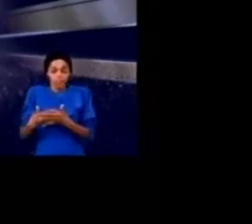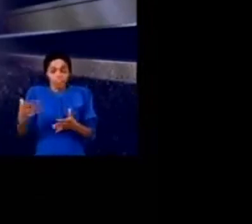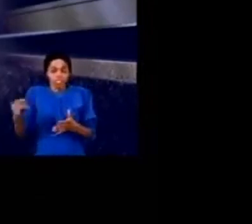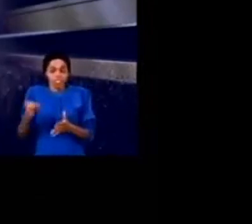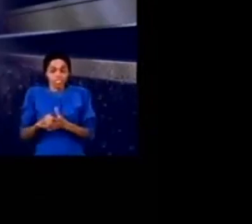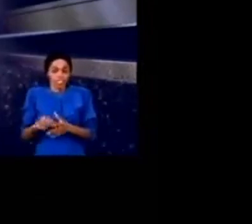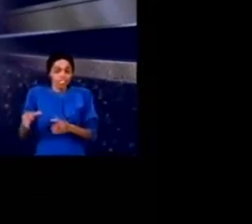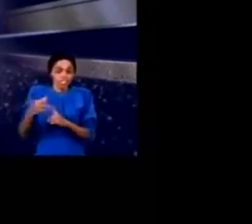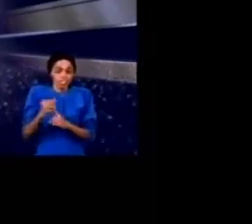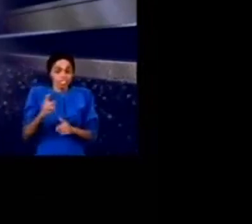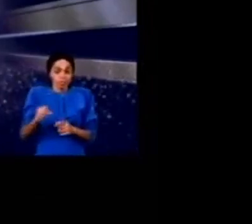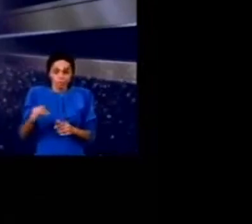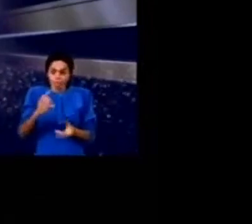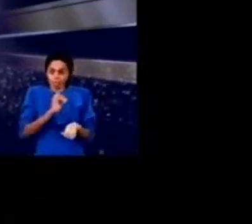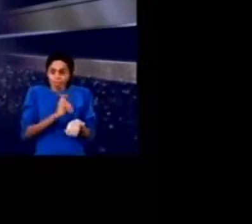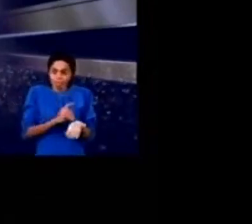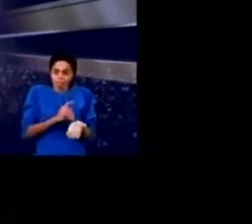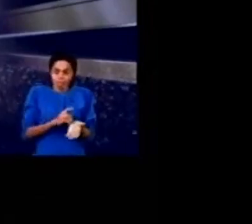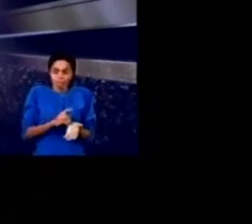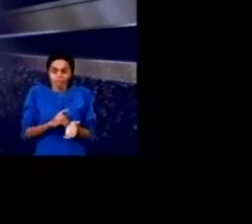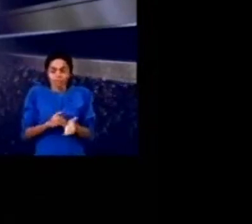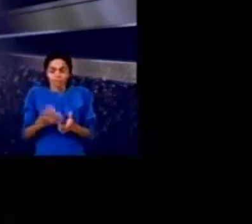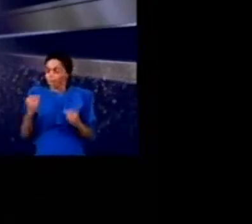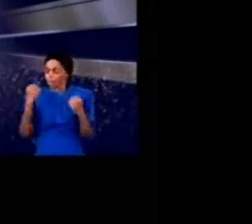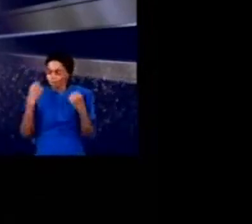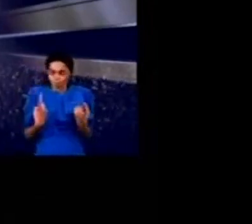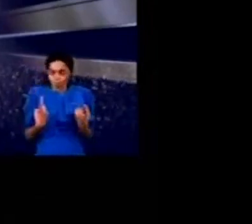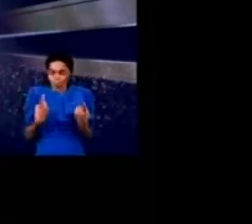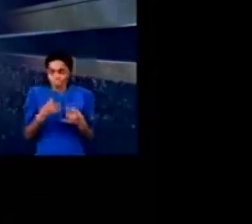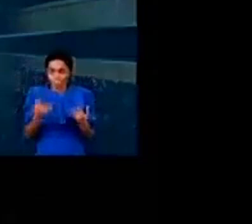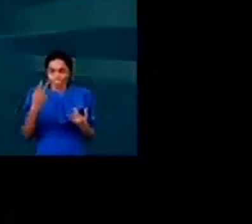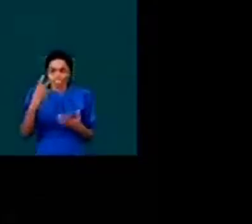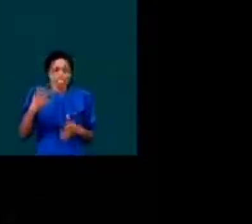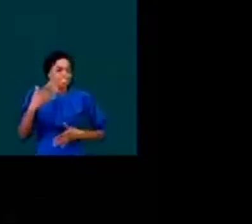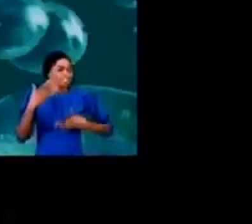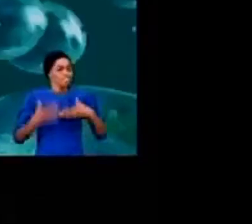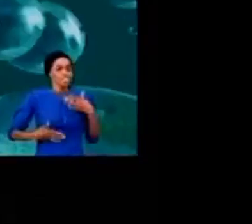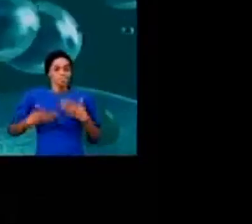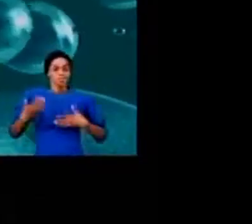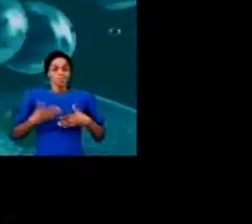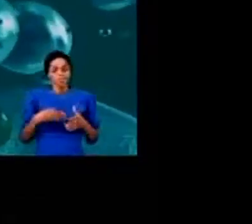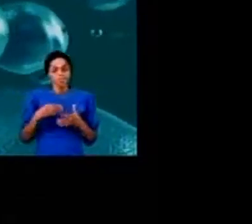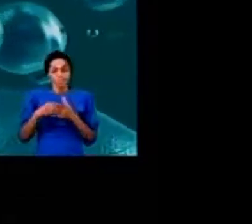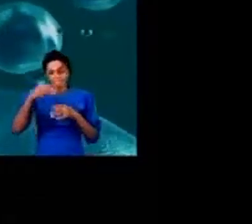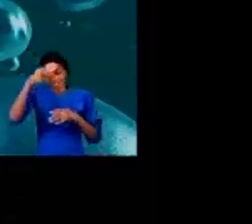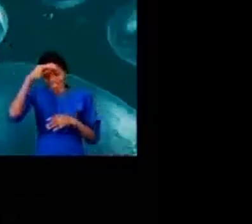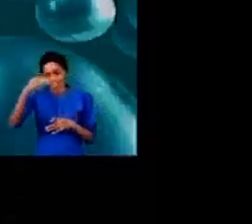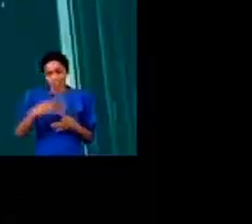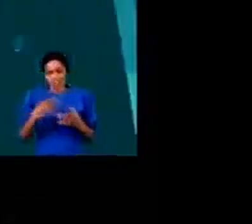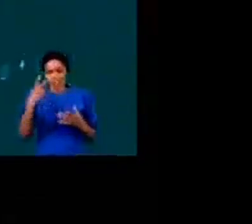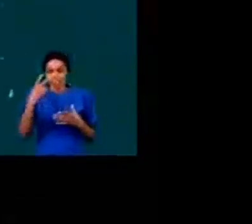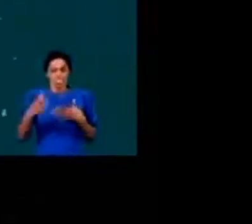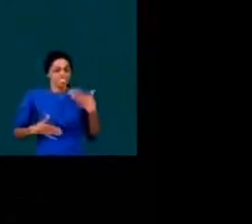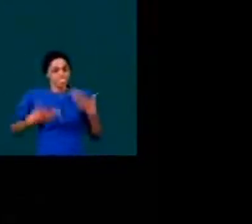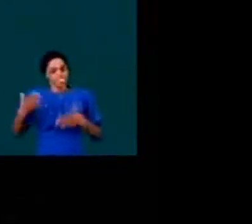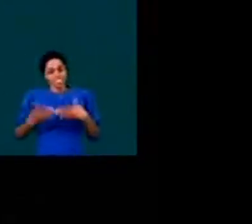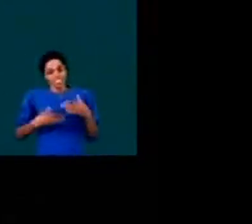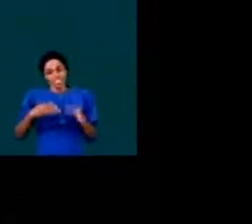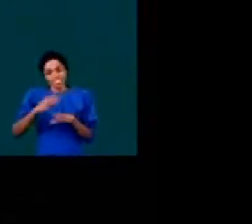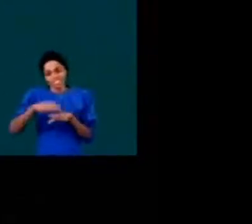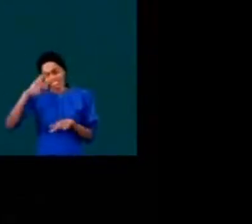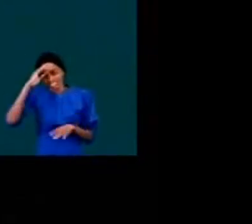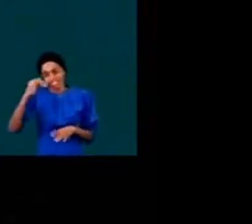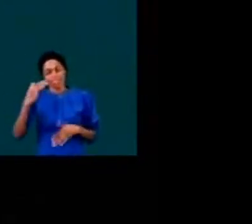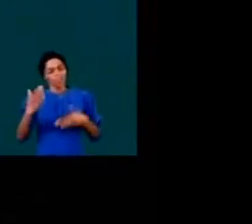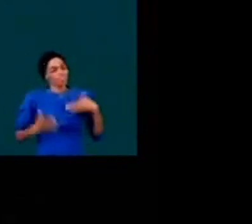see the happiness on his face. Joy is restored. To God be the glory. Double